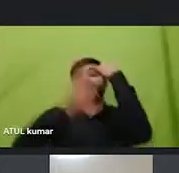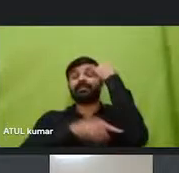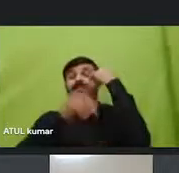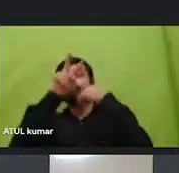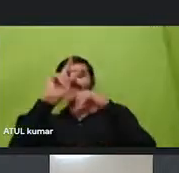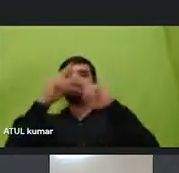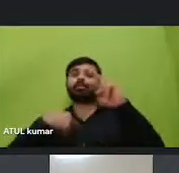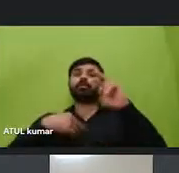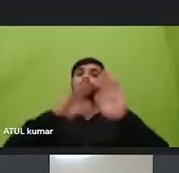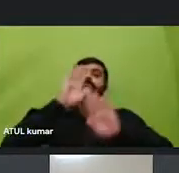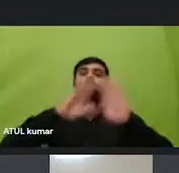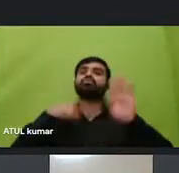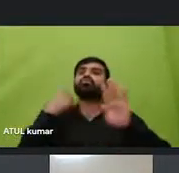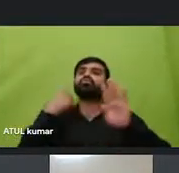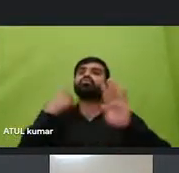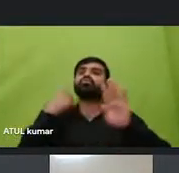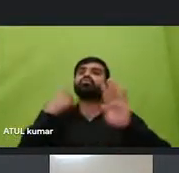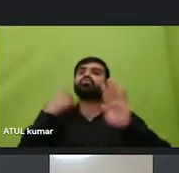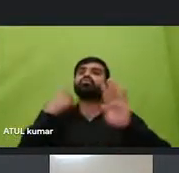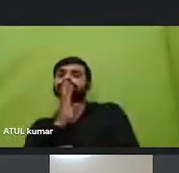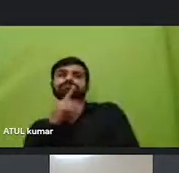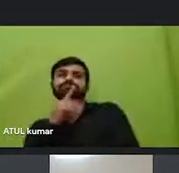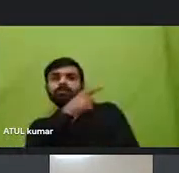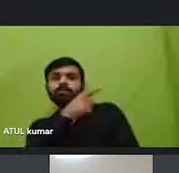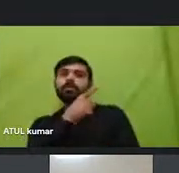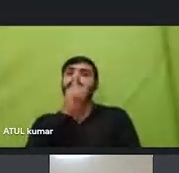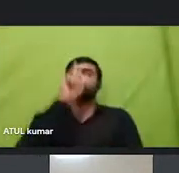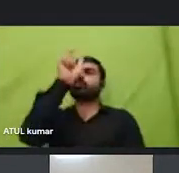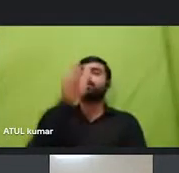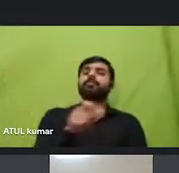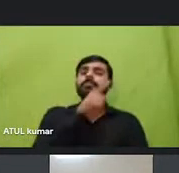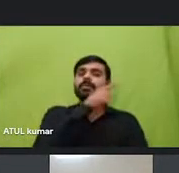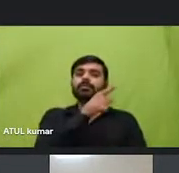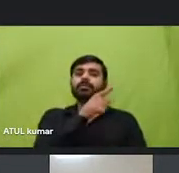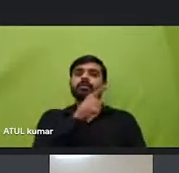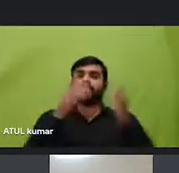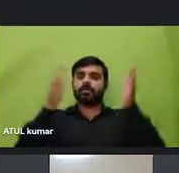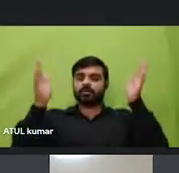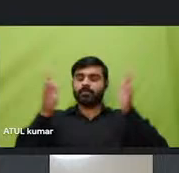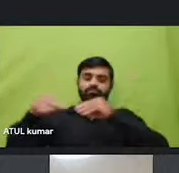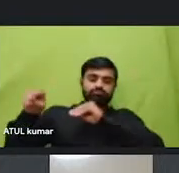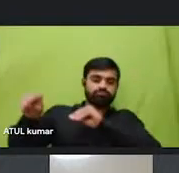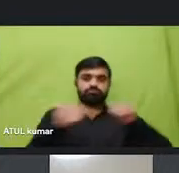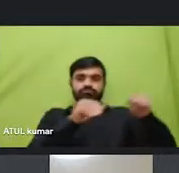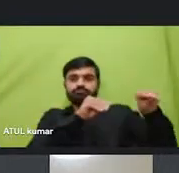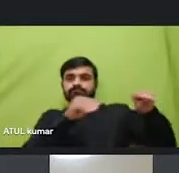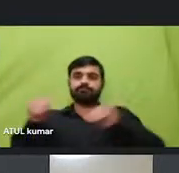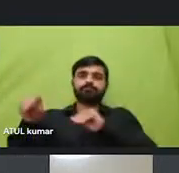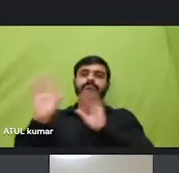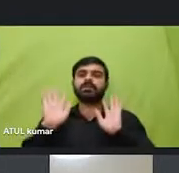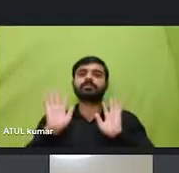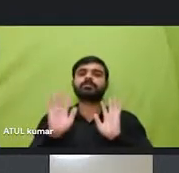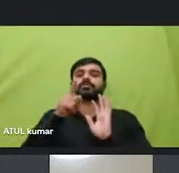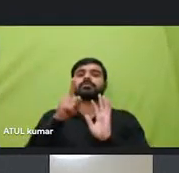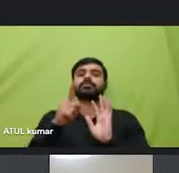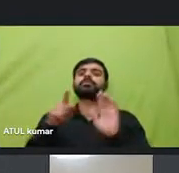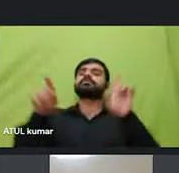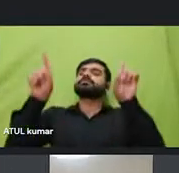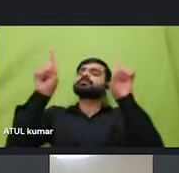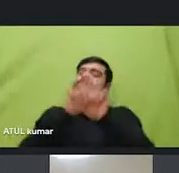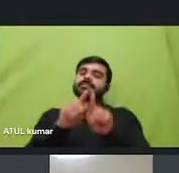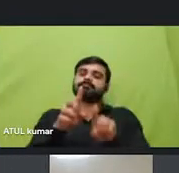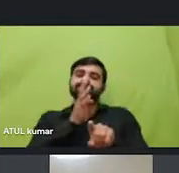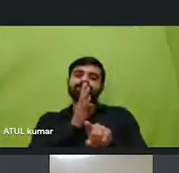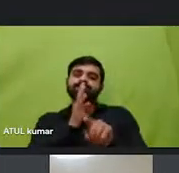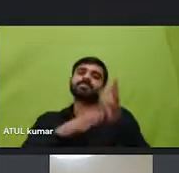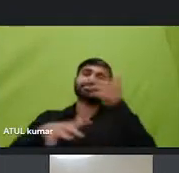tell the person who is speaking because they're the one person whose body is moving. And that's the same for spoken and